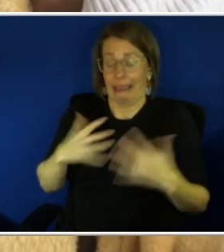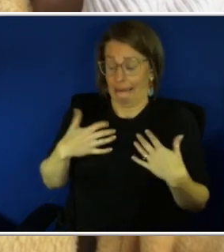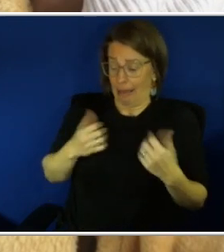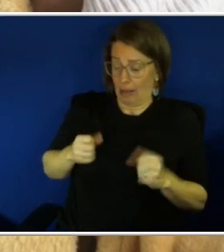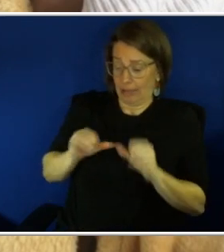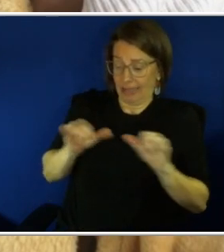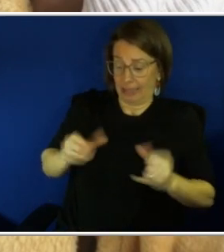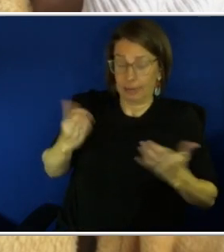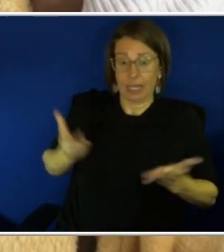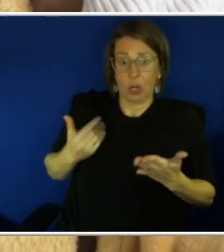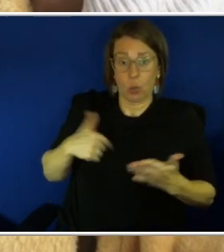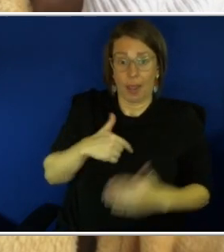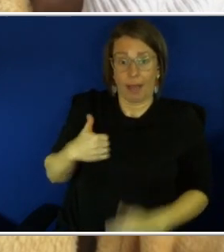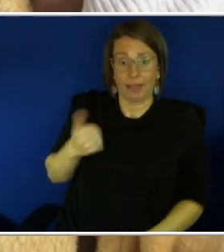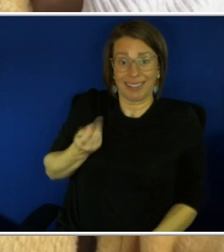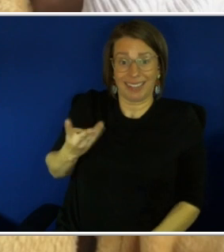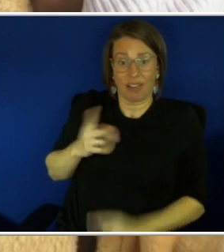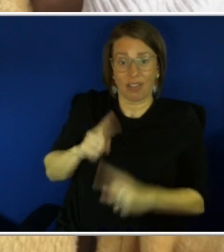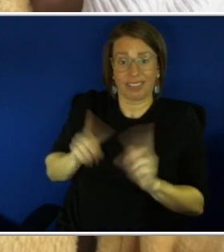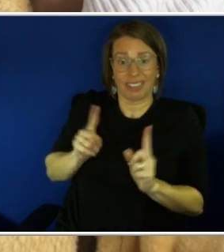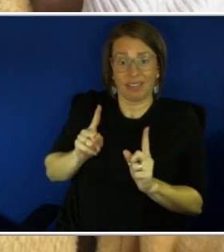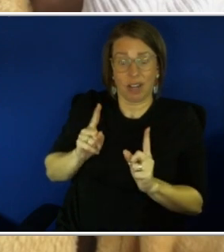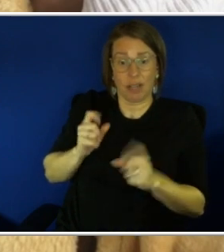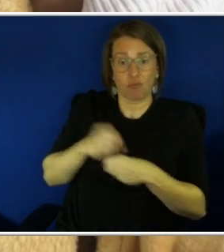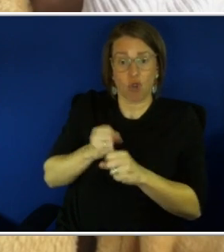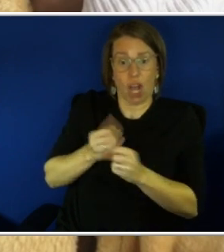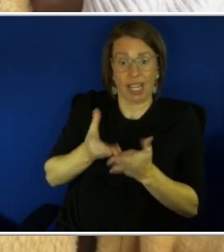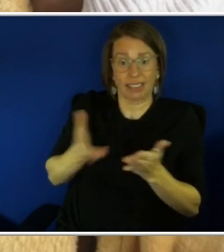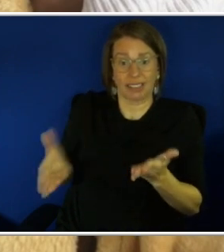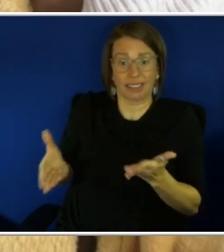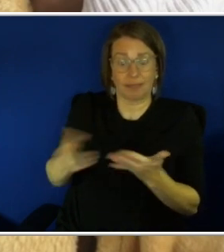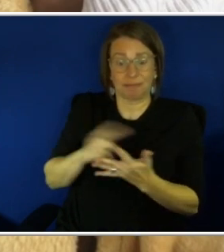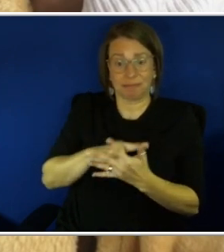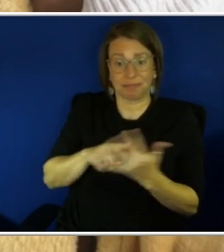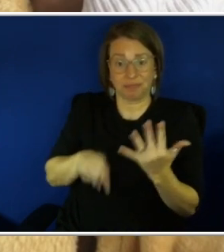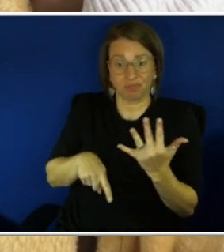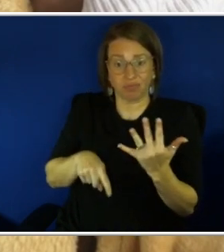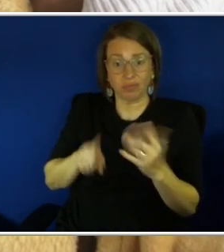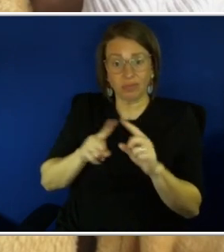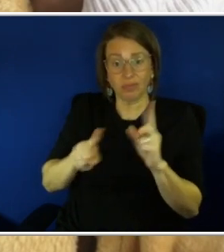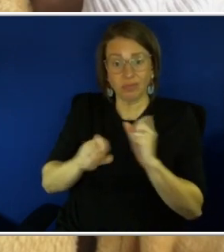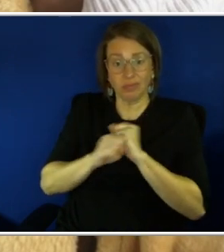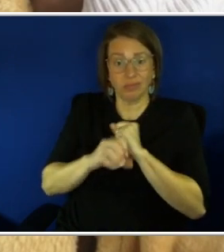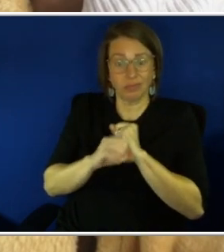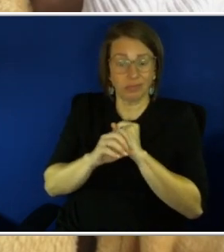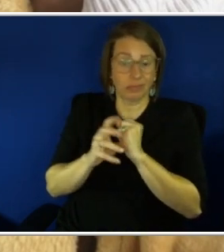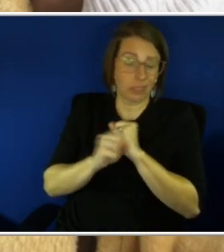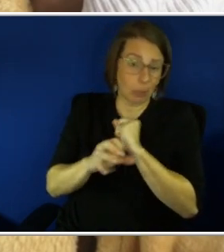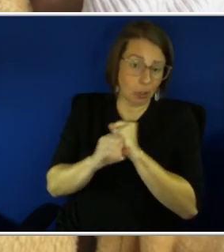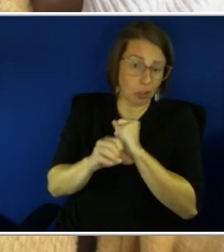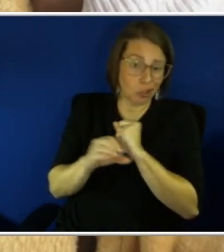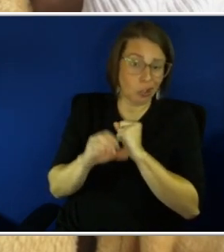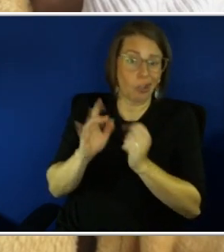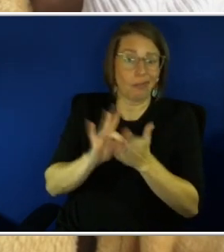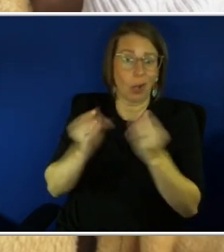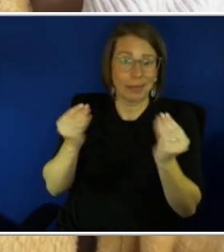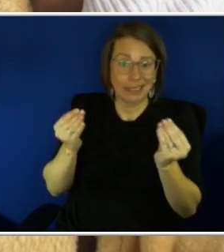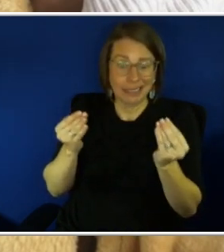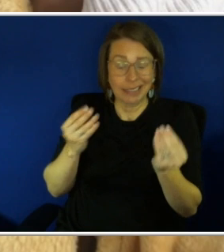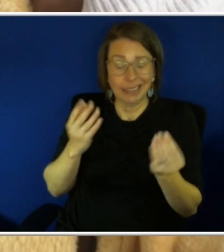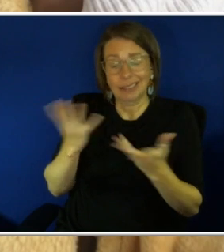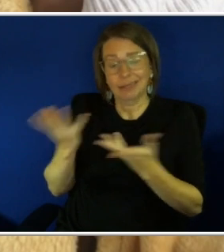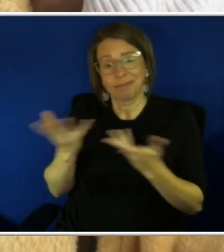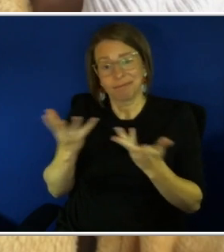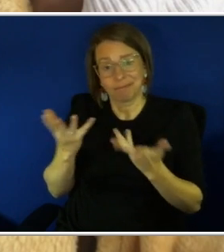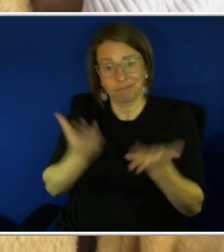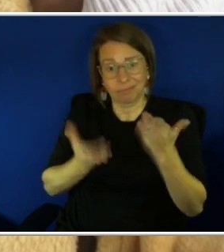carry several different products. And different commercial pharmacies or different other clinics may carry something different, but we have